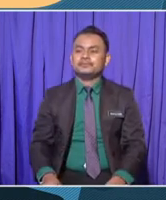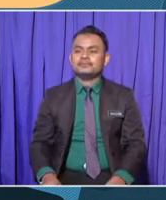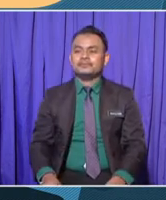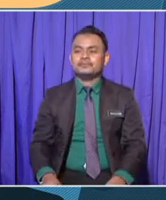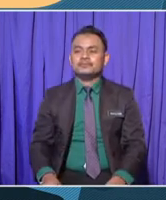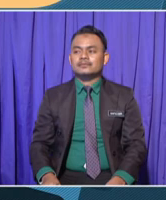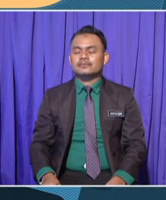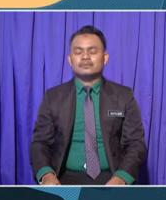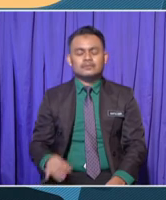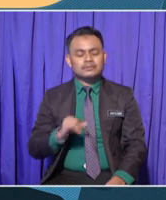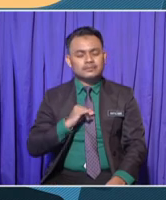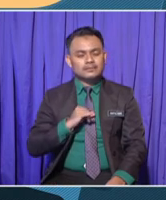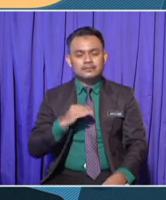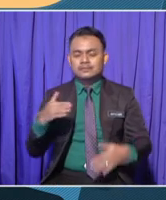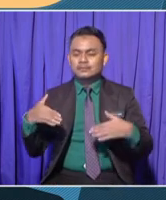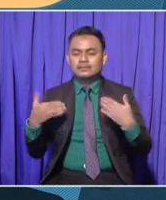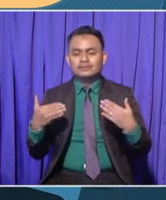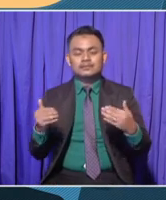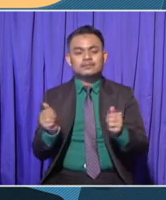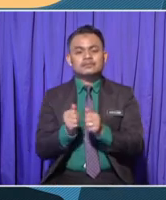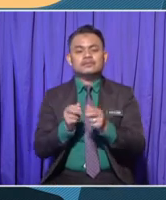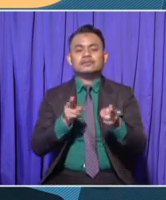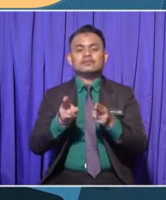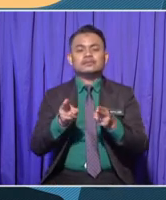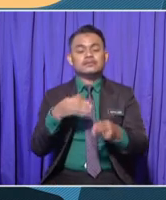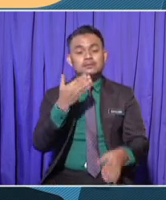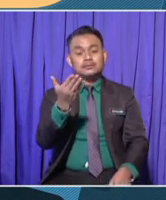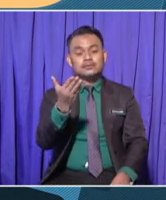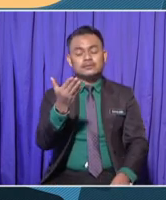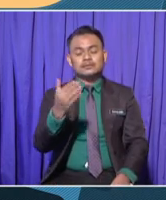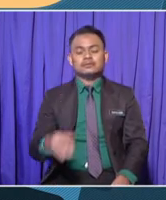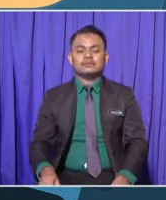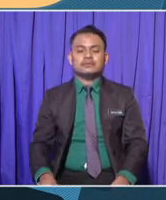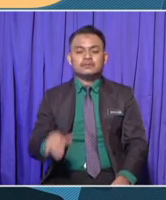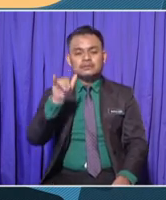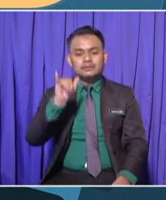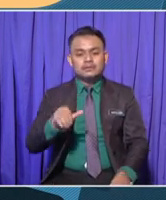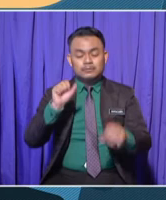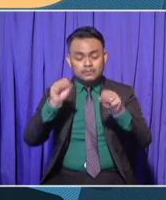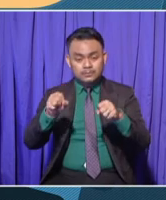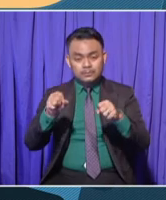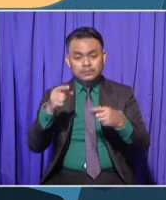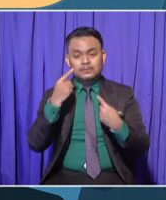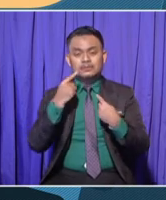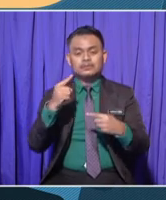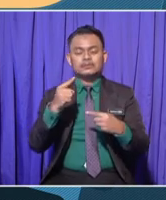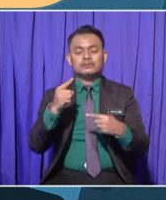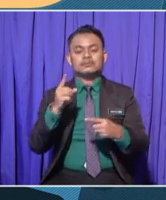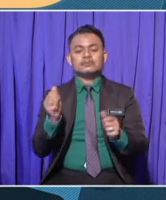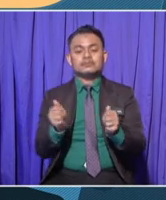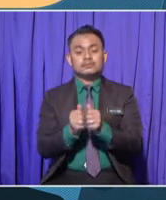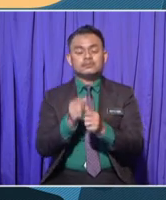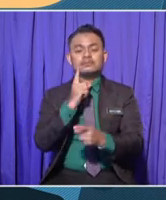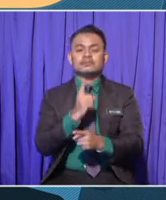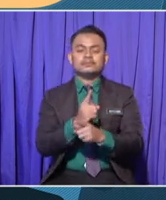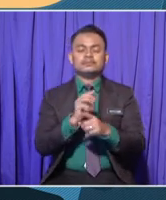I'm proud of your efforts and ability to answer all the questions correctly.